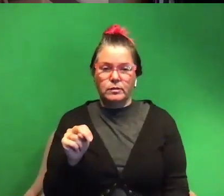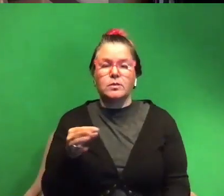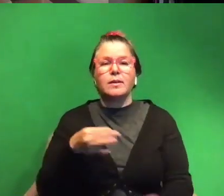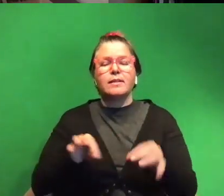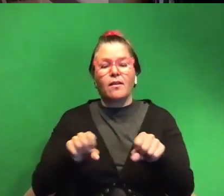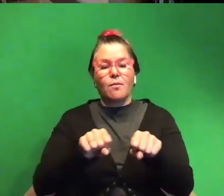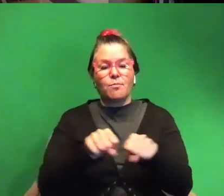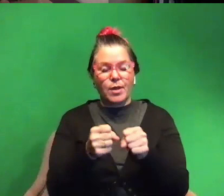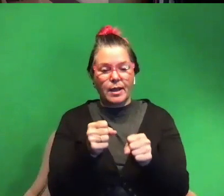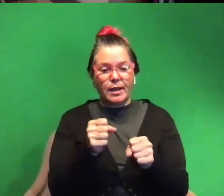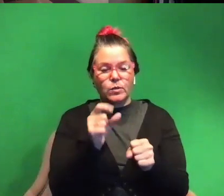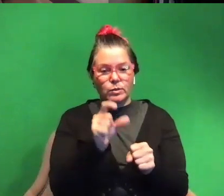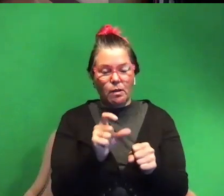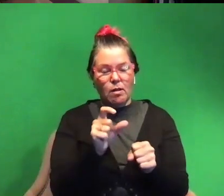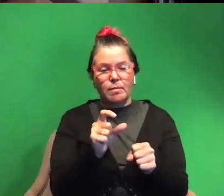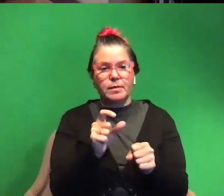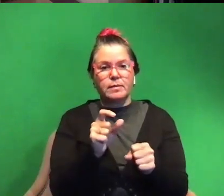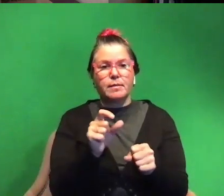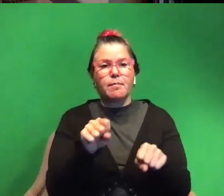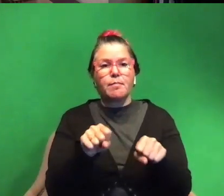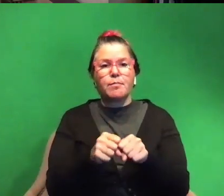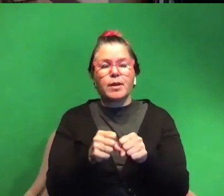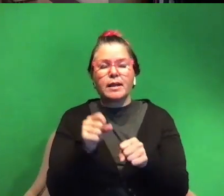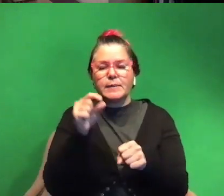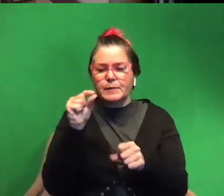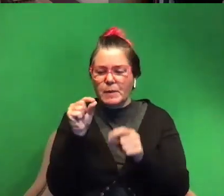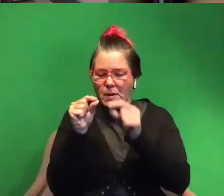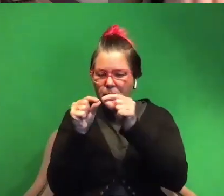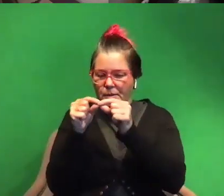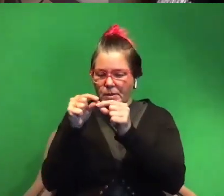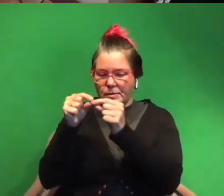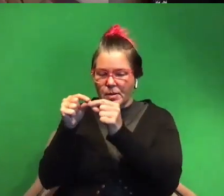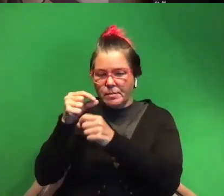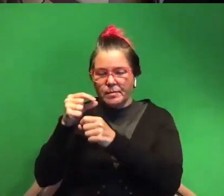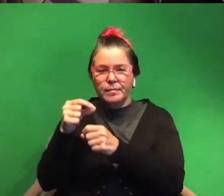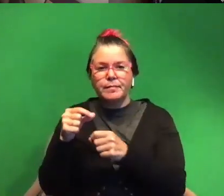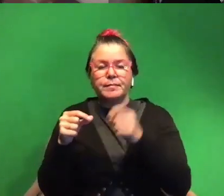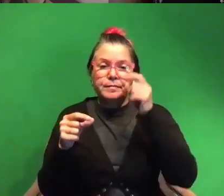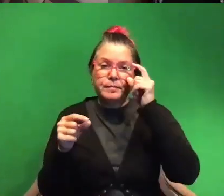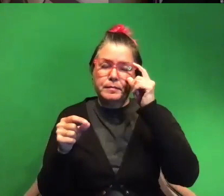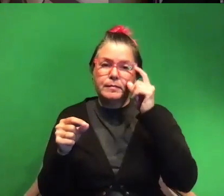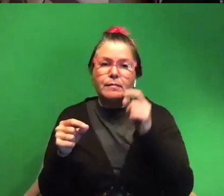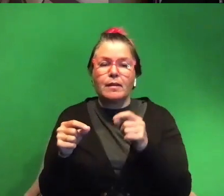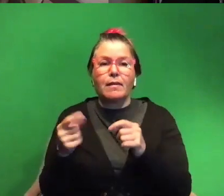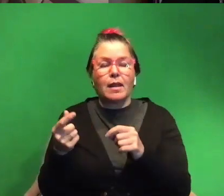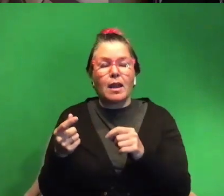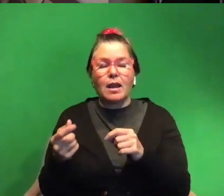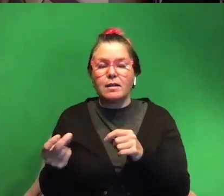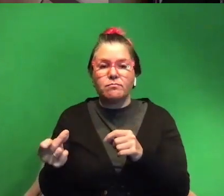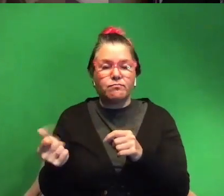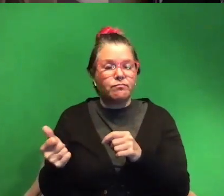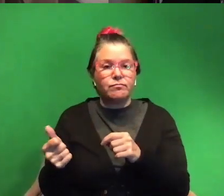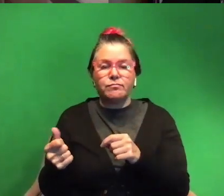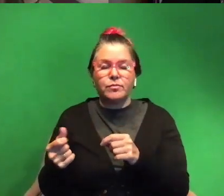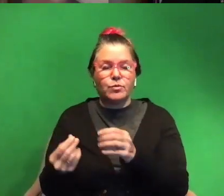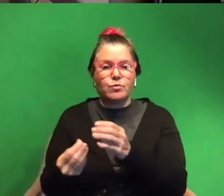breaking it into small pieces, we break it into super tiny pieces. And for some reason, that really ups and sparks the